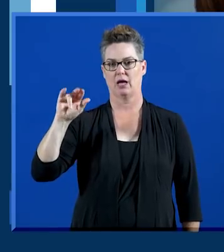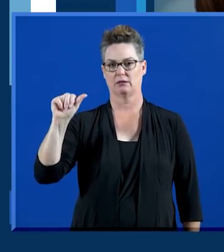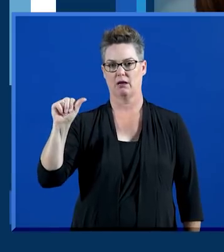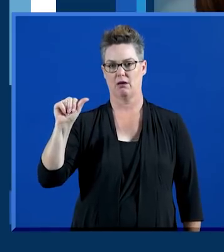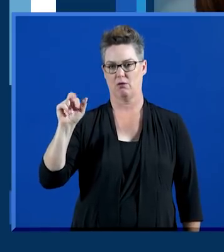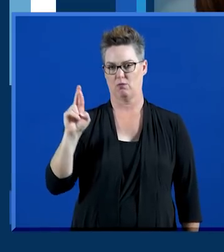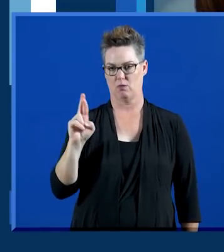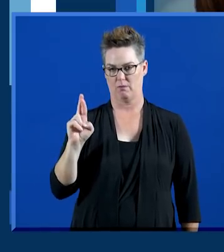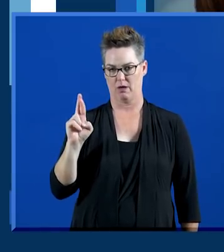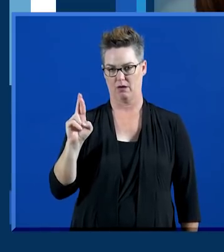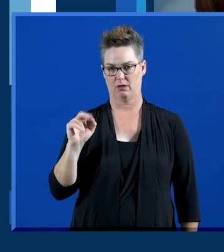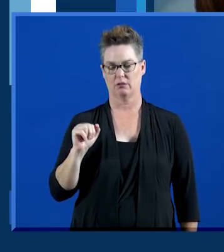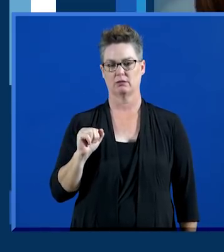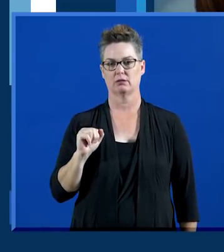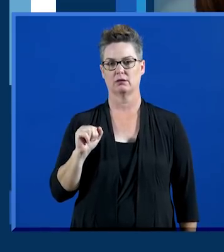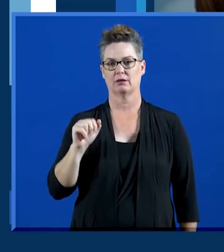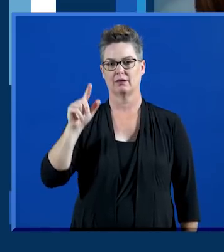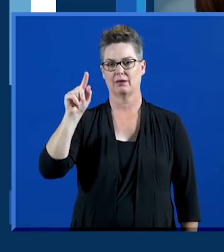Dinah Roma.